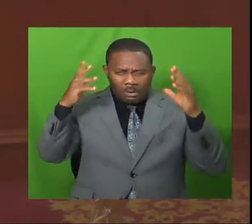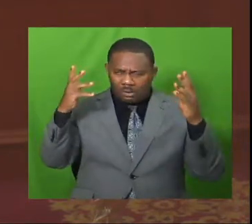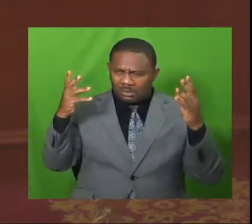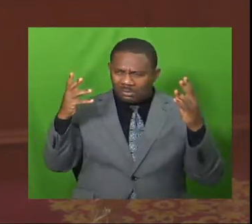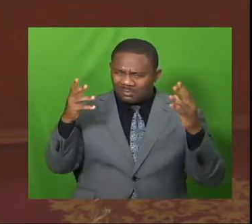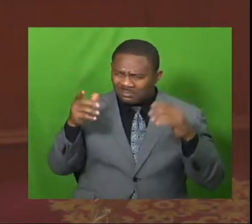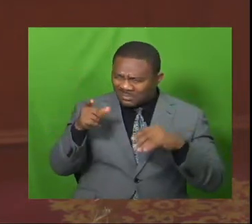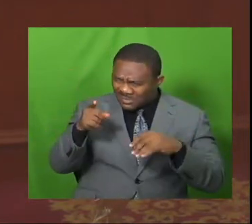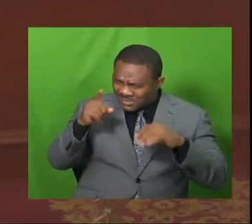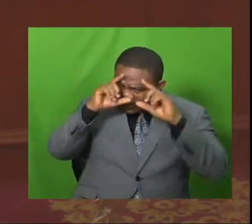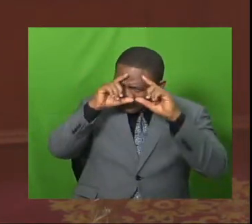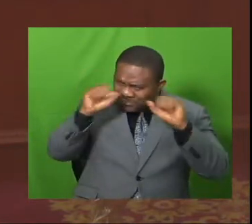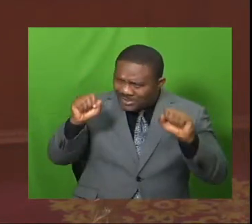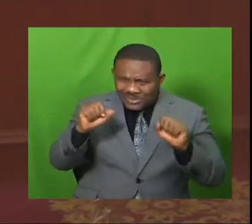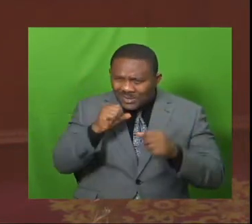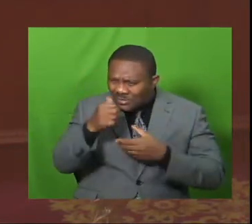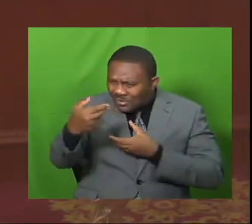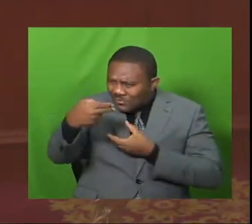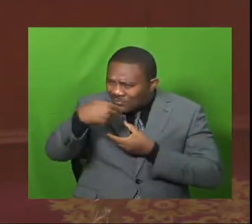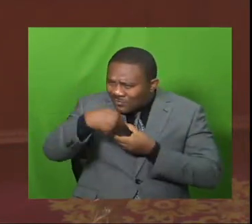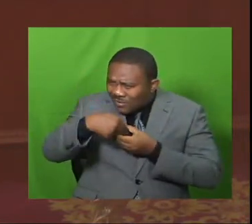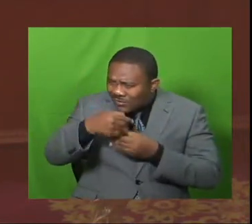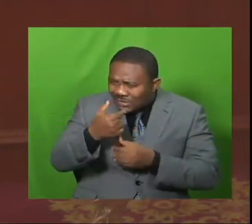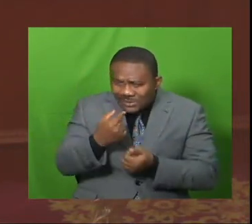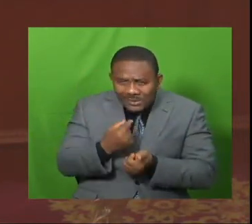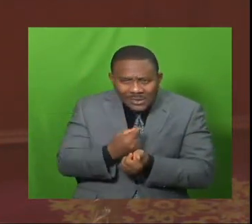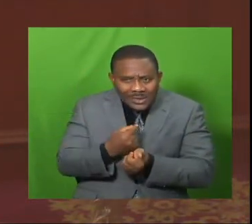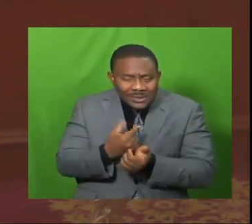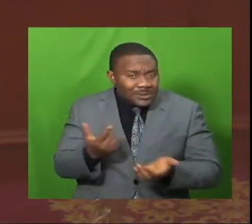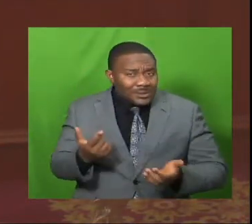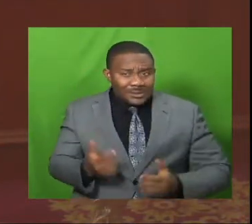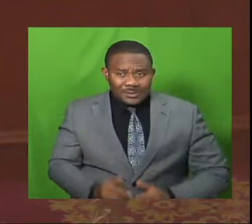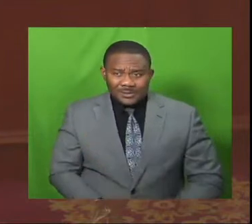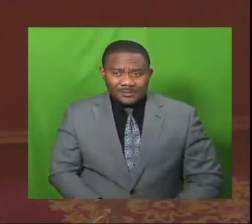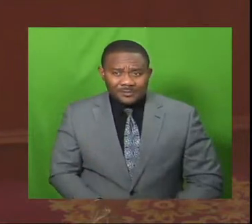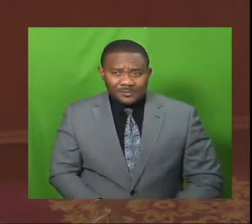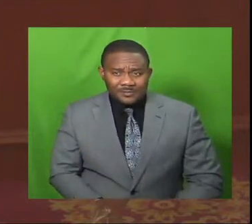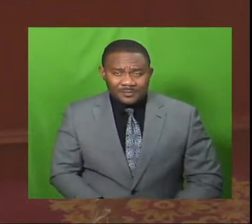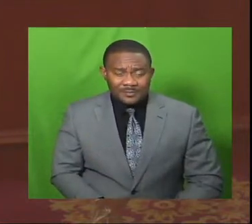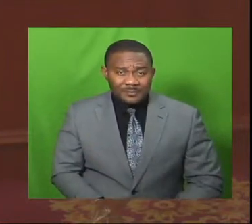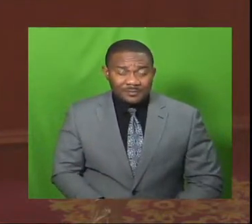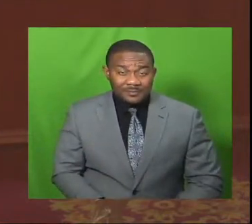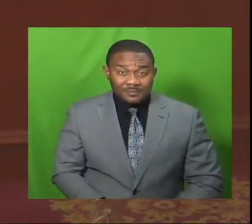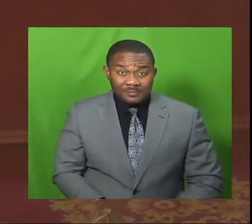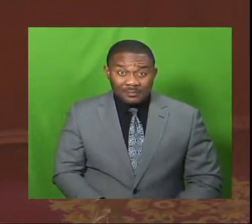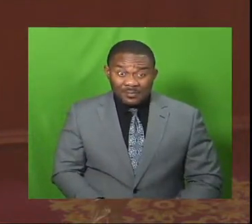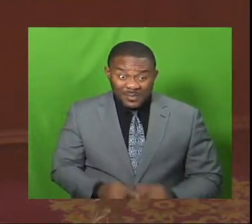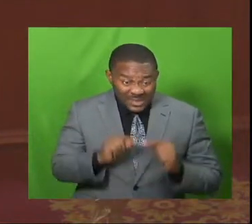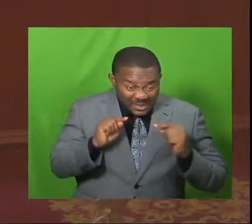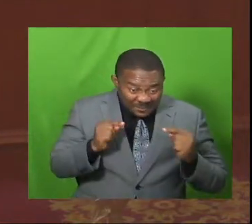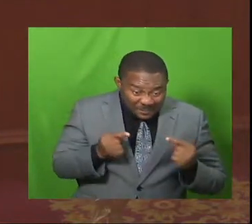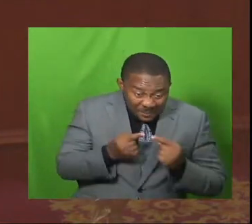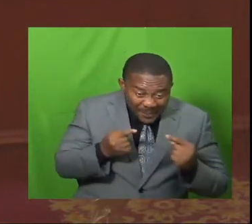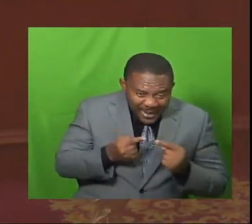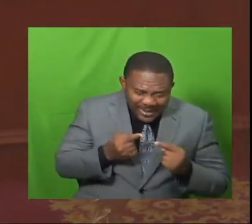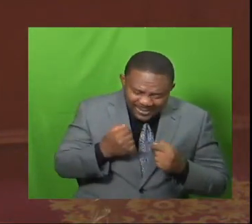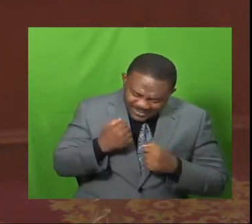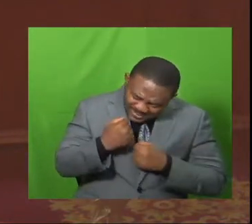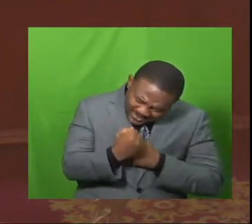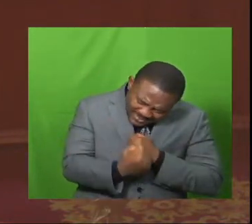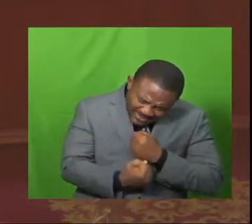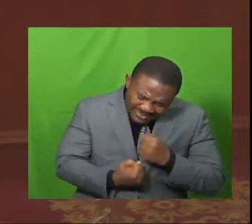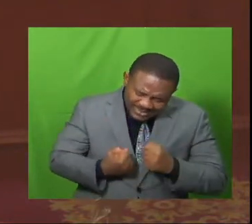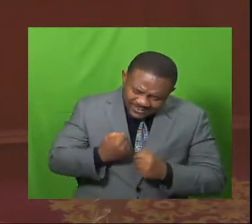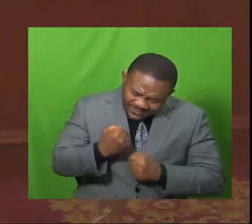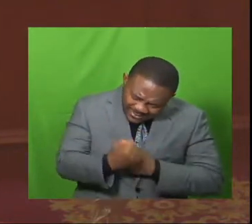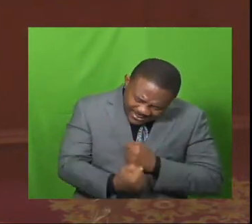us. The President does not appreciate the suffering and the pain and the difficulties that Ghanaians